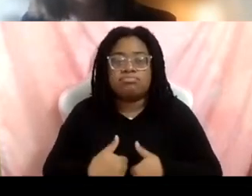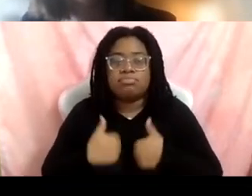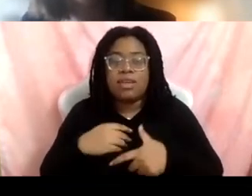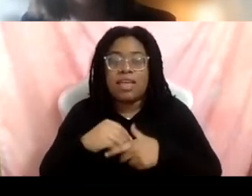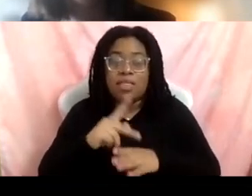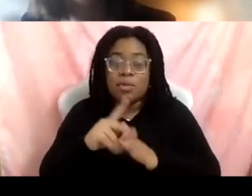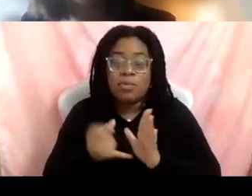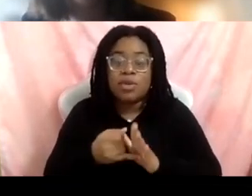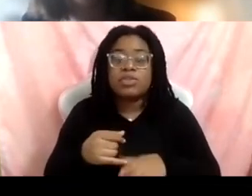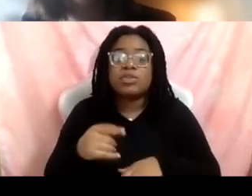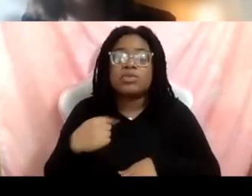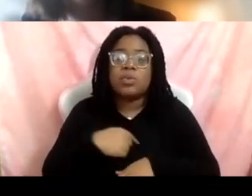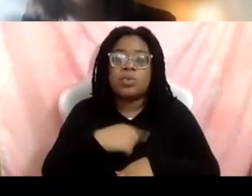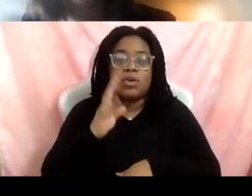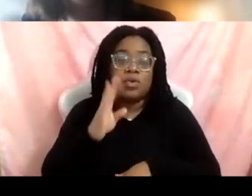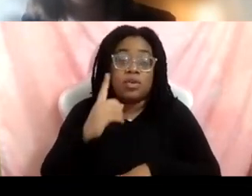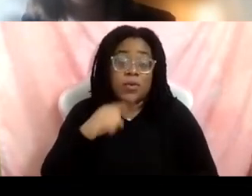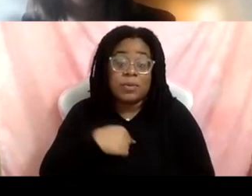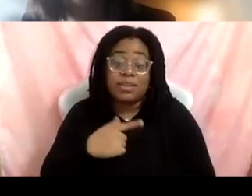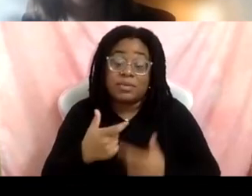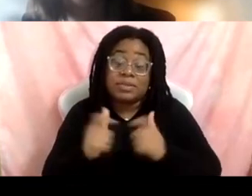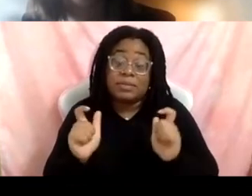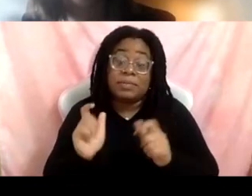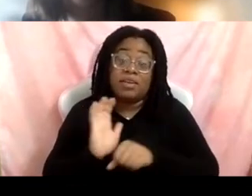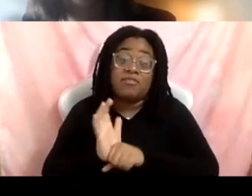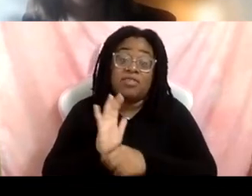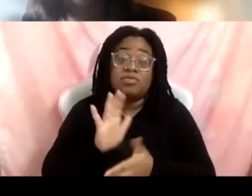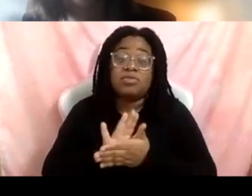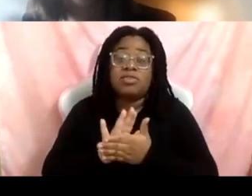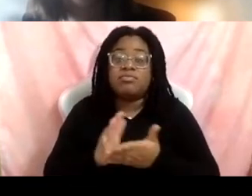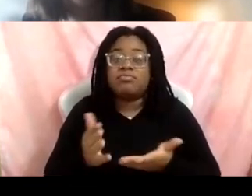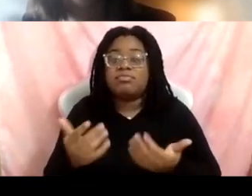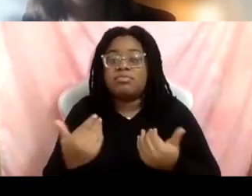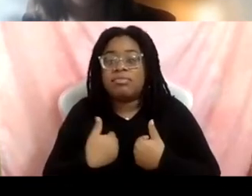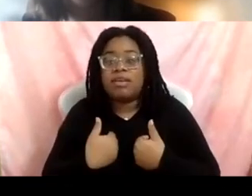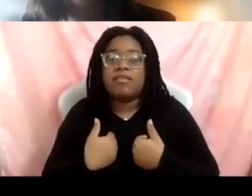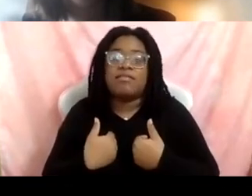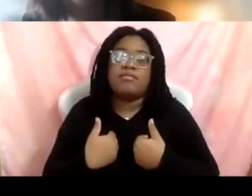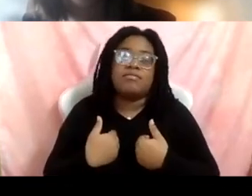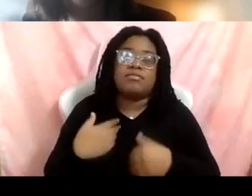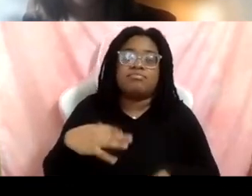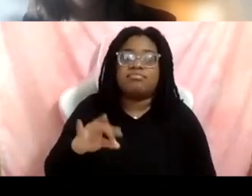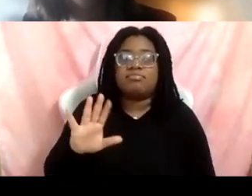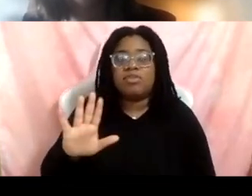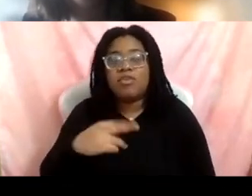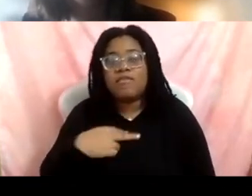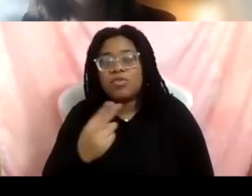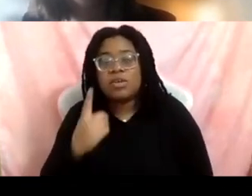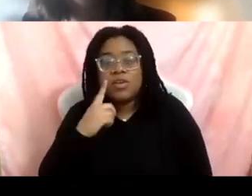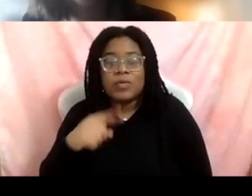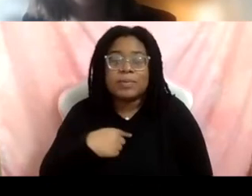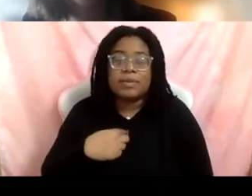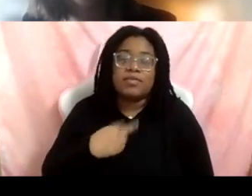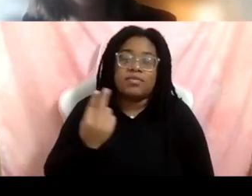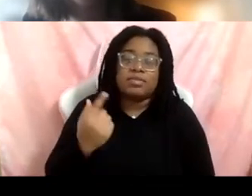that we're creating. I know for me, that was a big part of film school, was about like, everyone was finding their voice. And for me, my voice